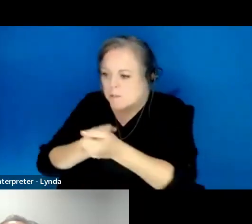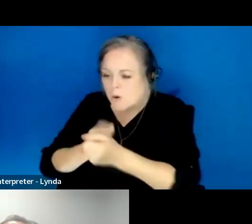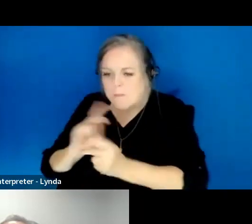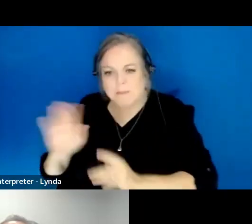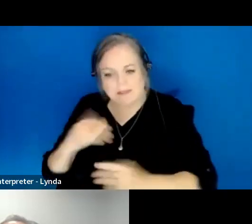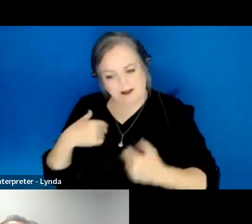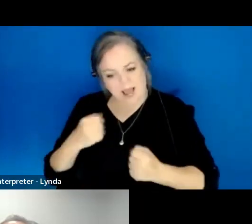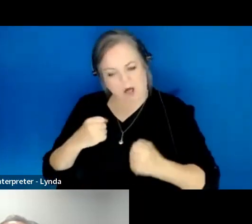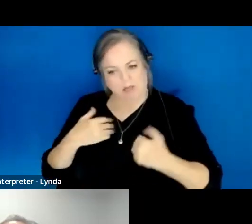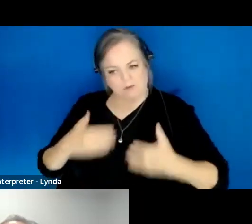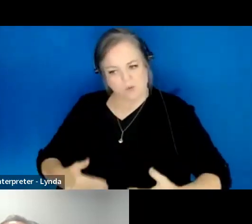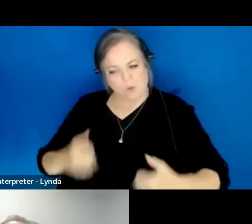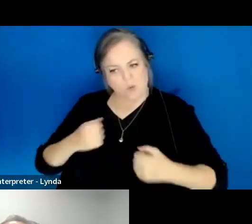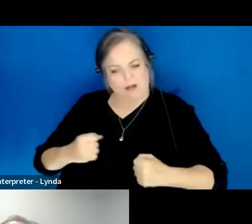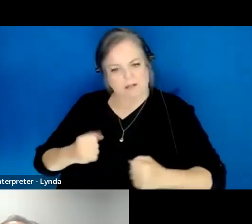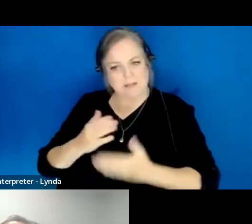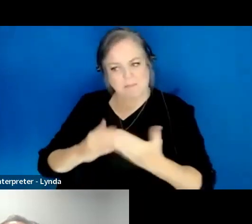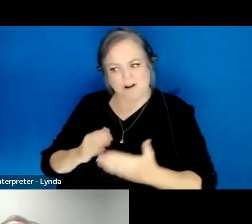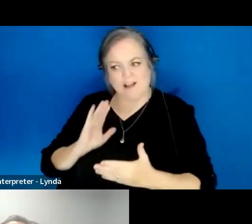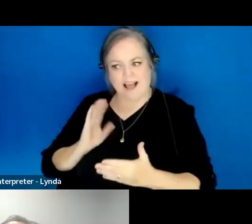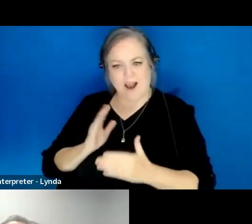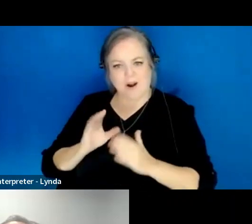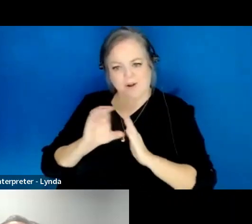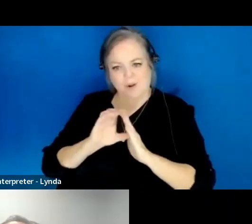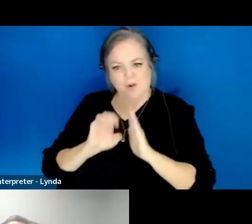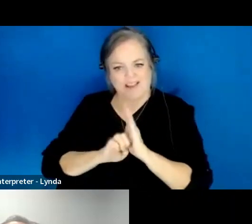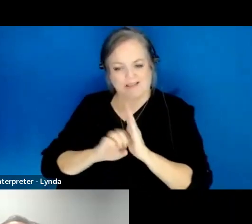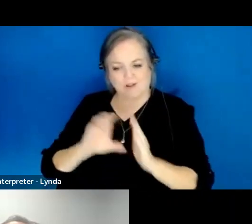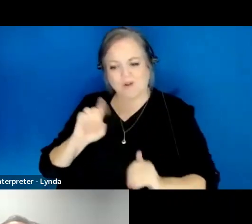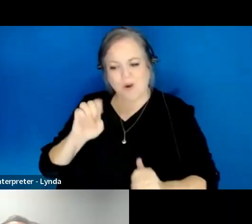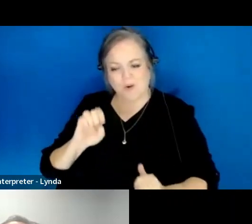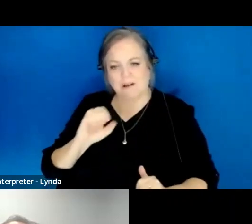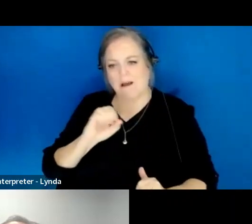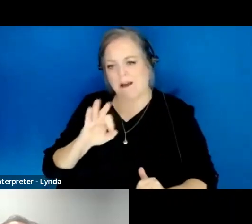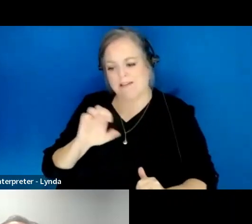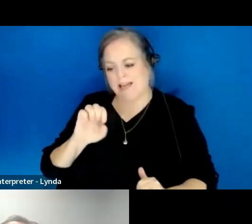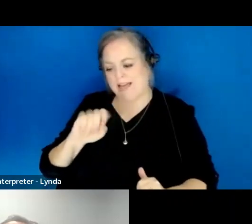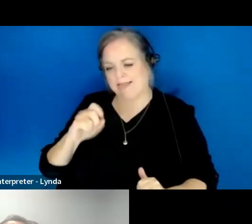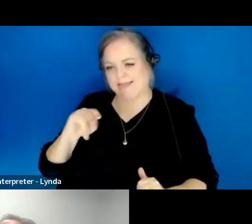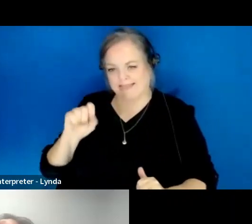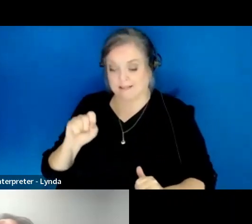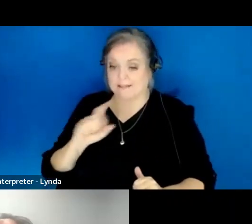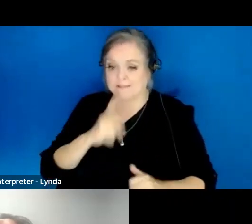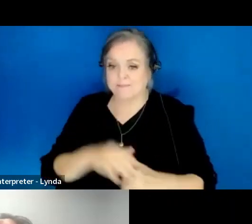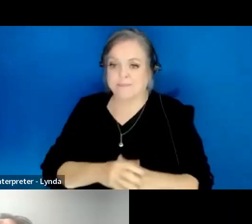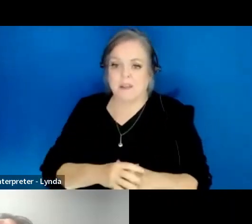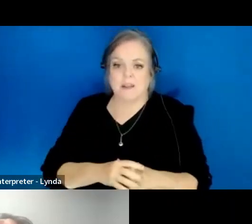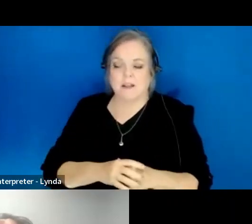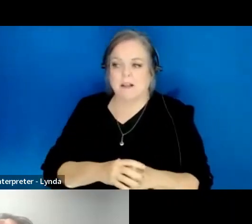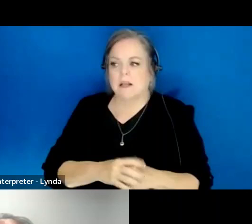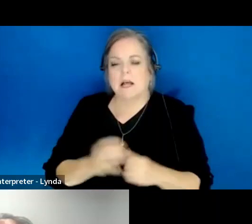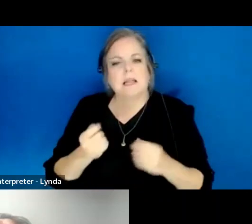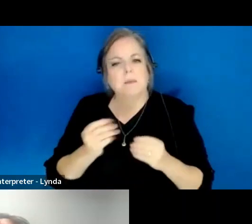wellness. It's part of our on our code of ethics, actually. But let's go to a little bit